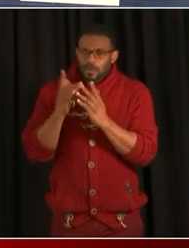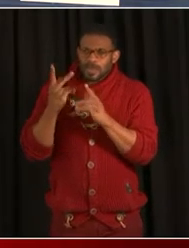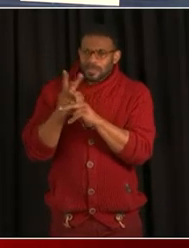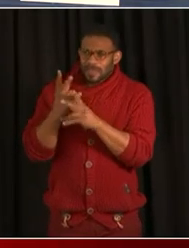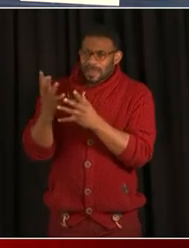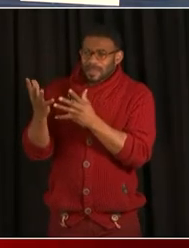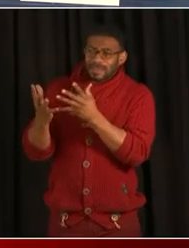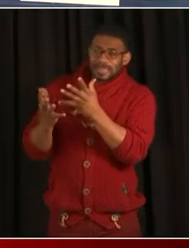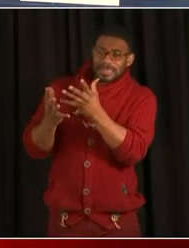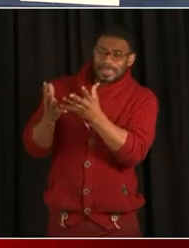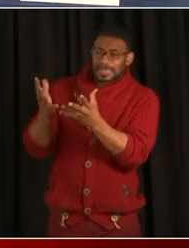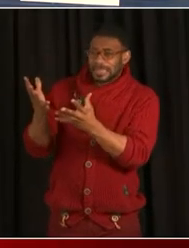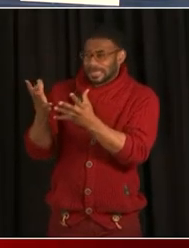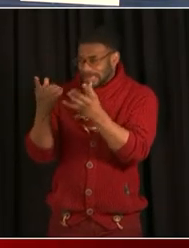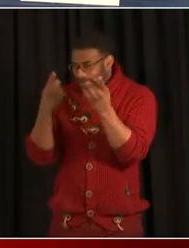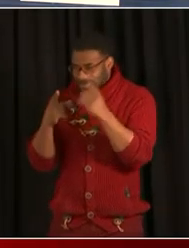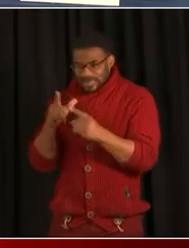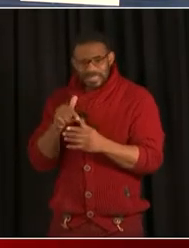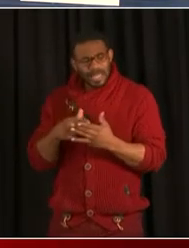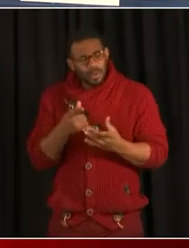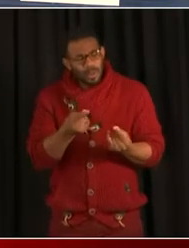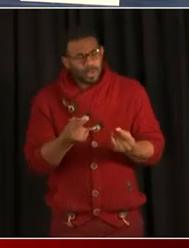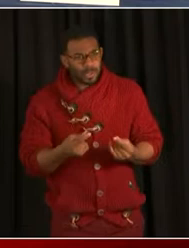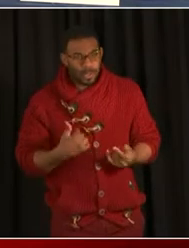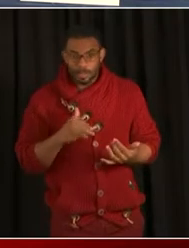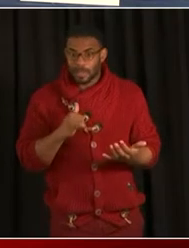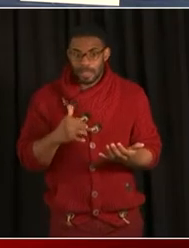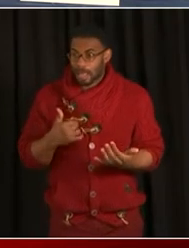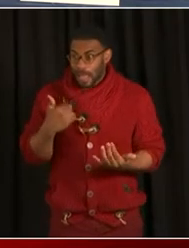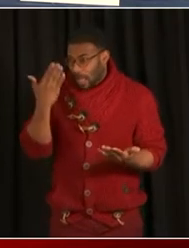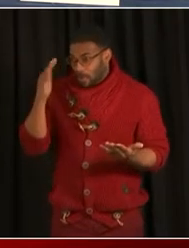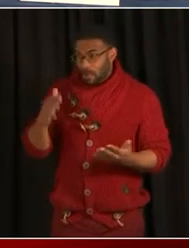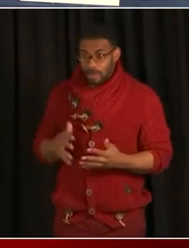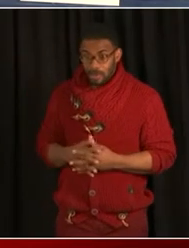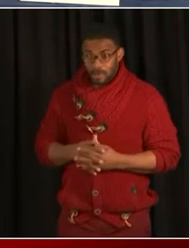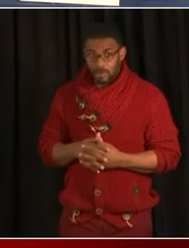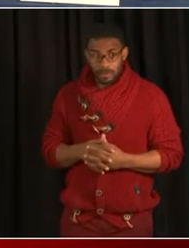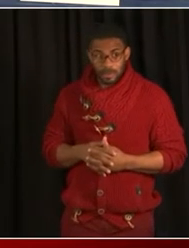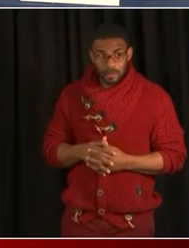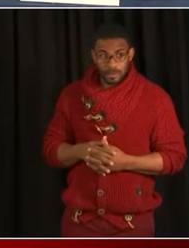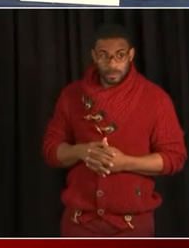trying to figure out, he's like, well, what are you doing? I'm like, I don't know.